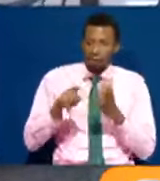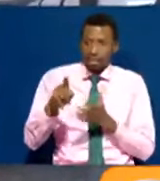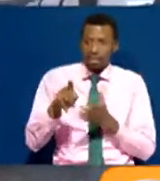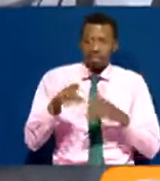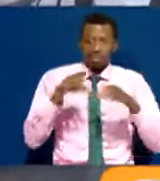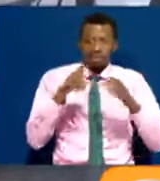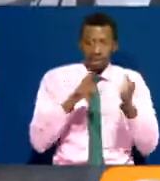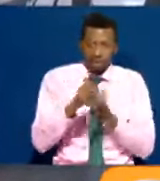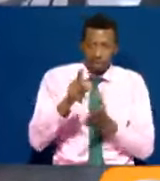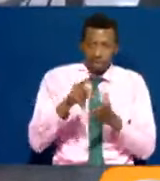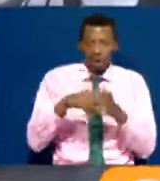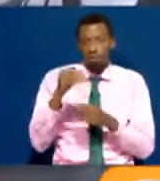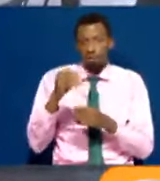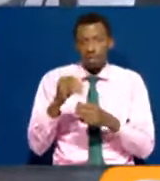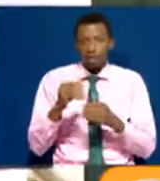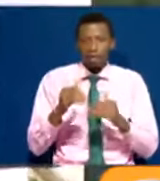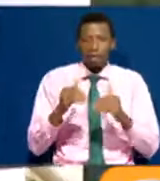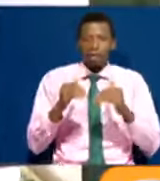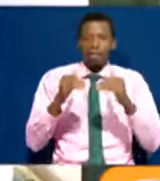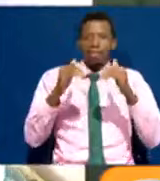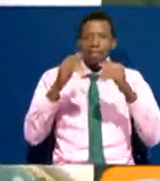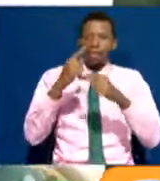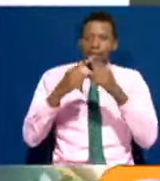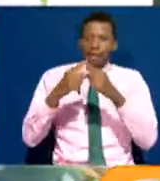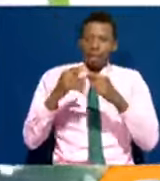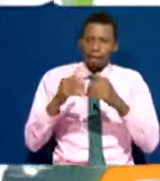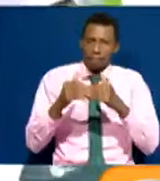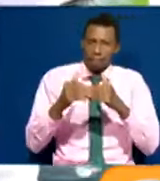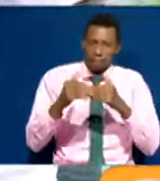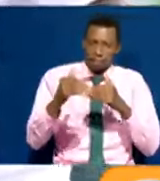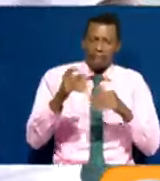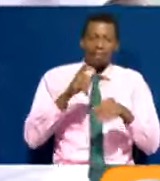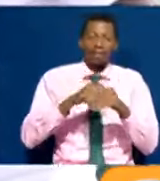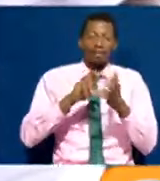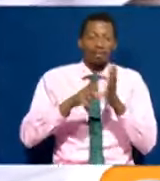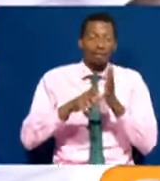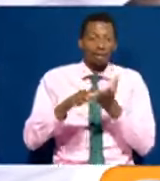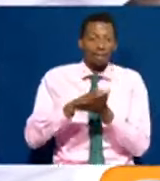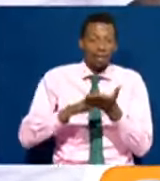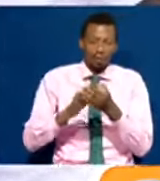appreciating over the years as the processor's base of contracted farmers continues to grow.